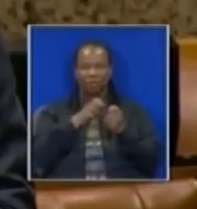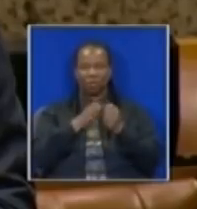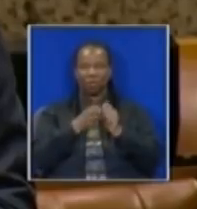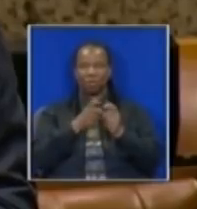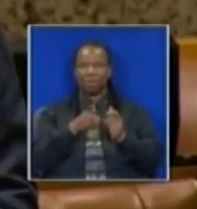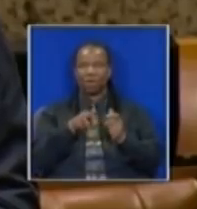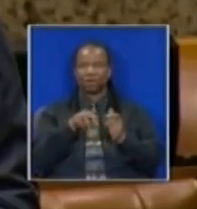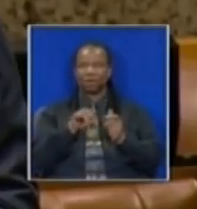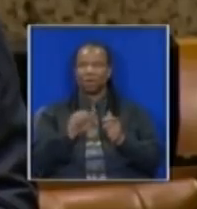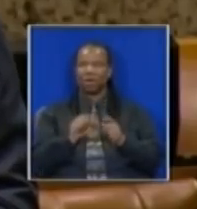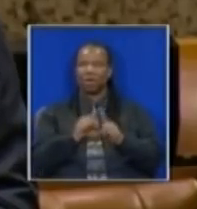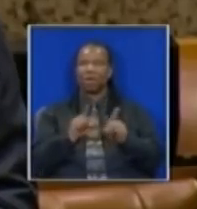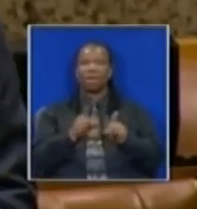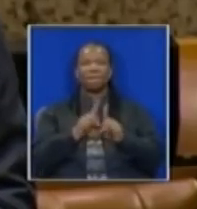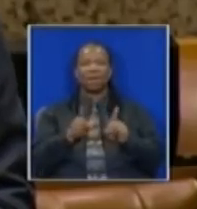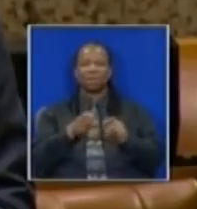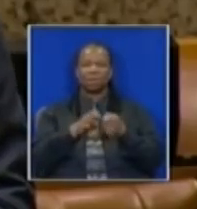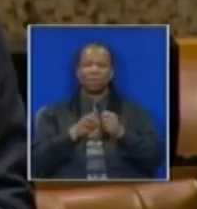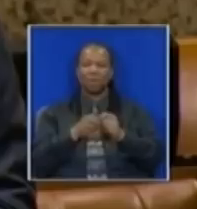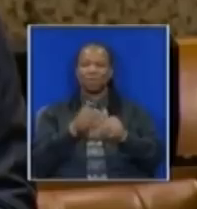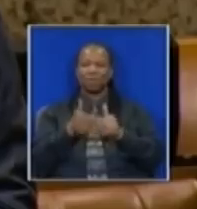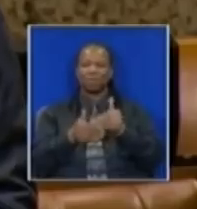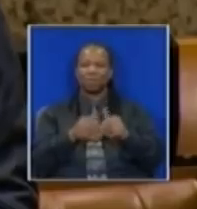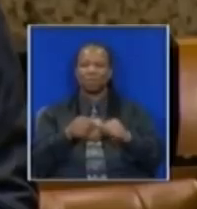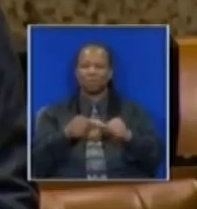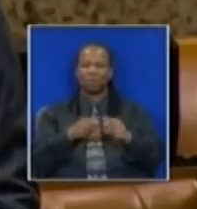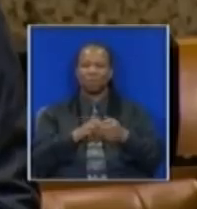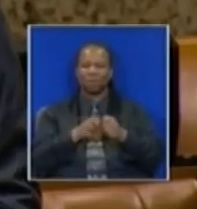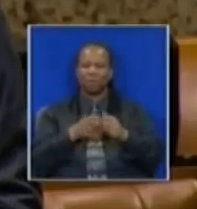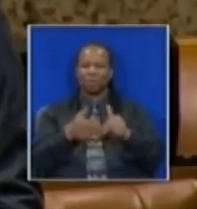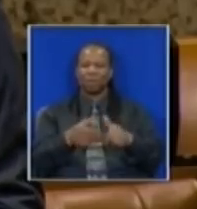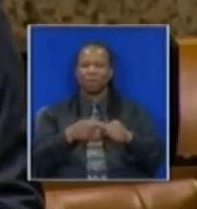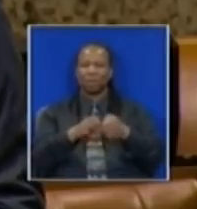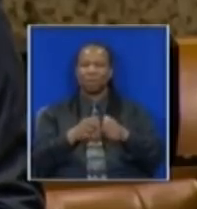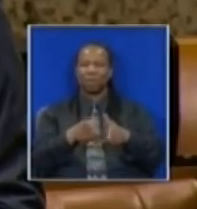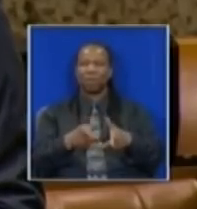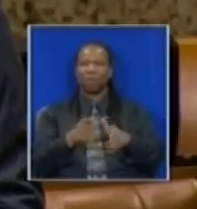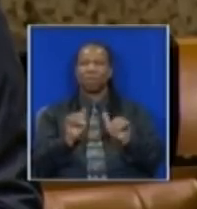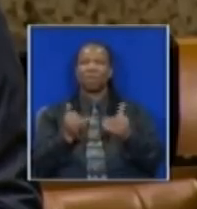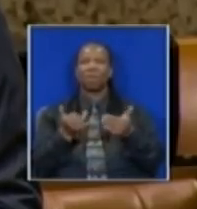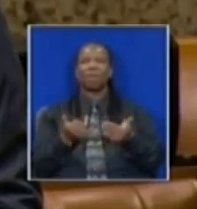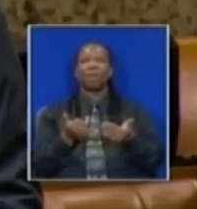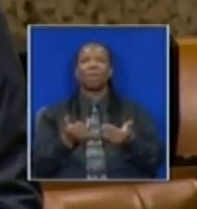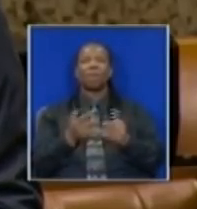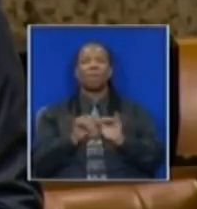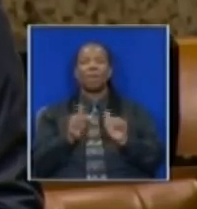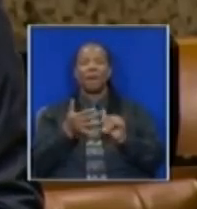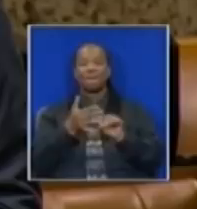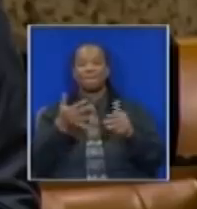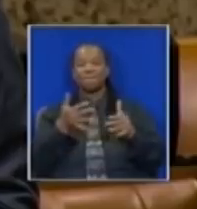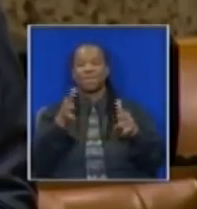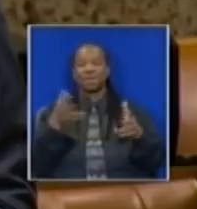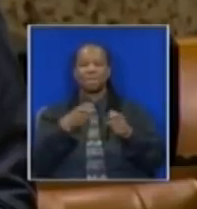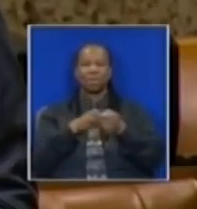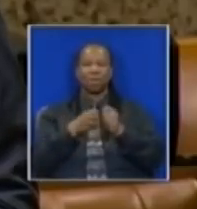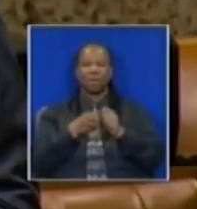and as different parties. We speak as Parliament and we give suggestions not to other political parties. We give suggestions to